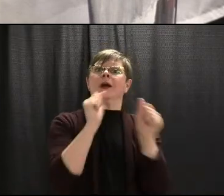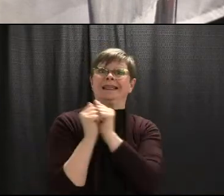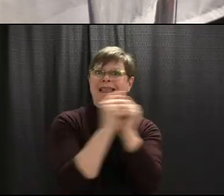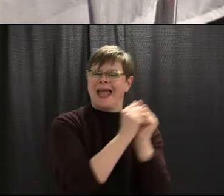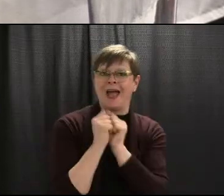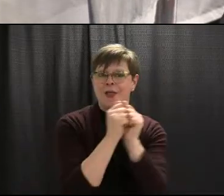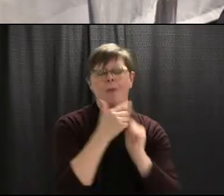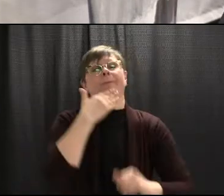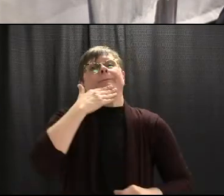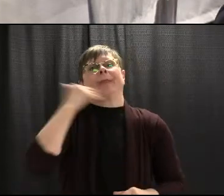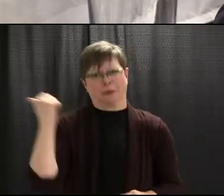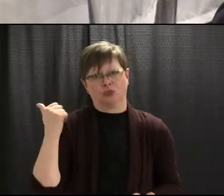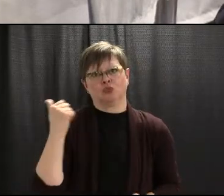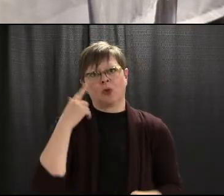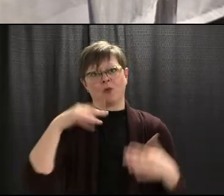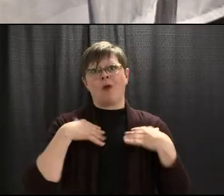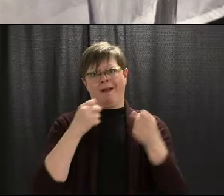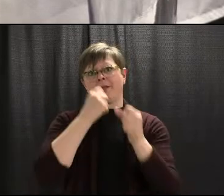physicians.